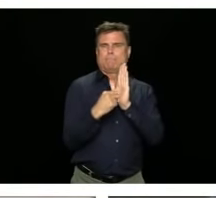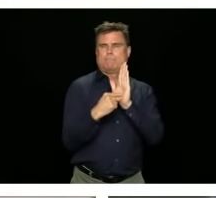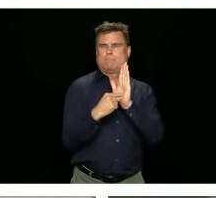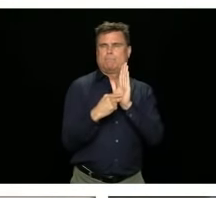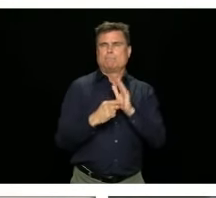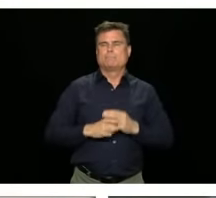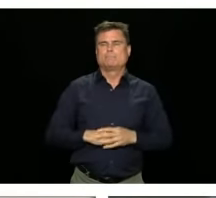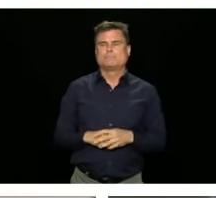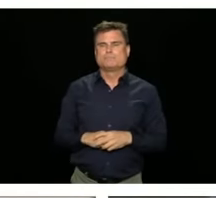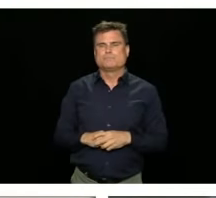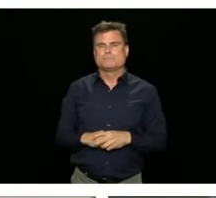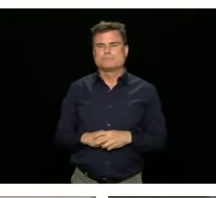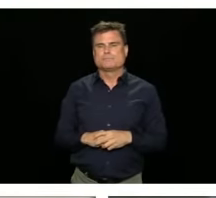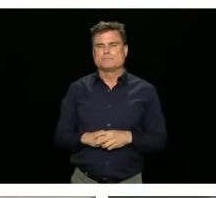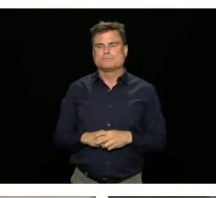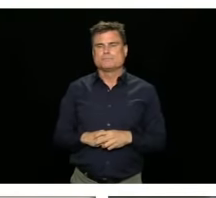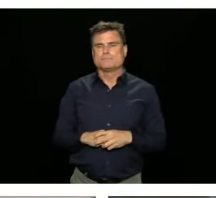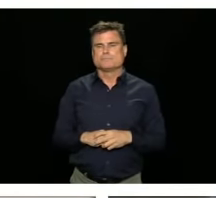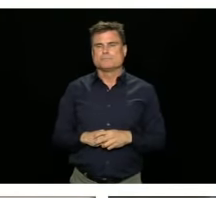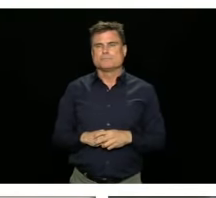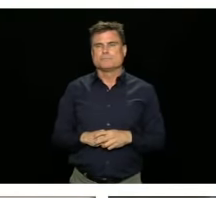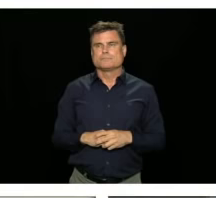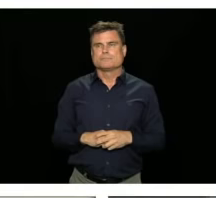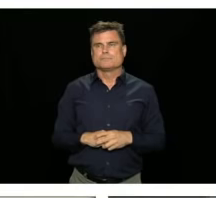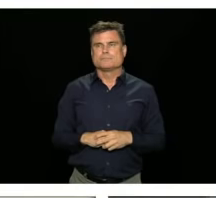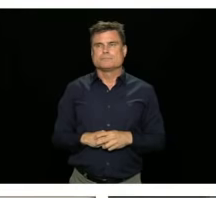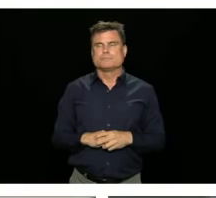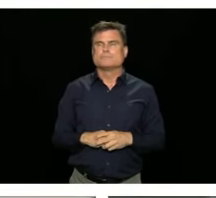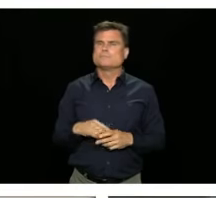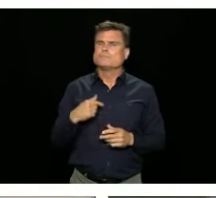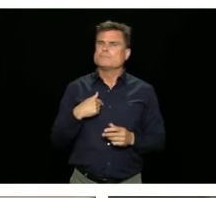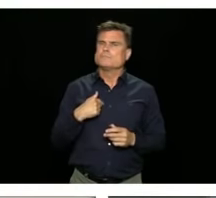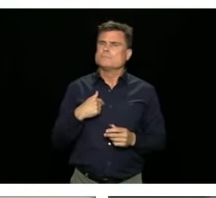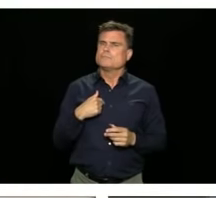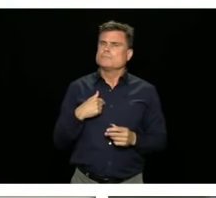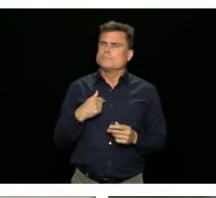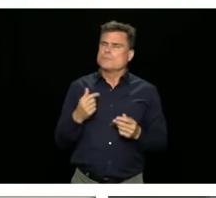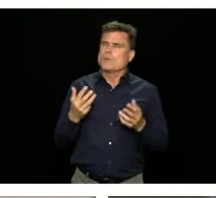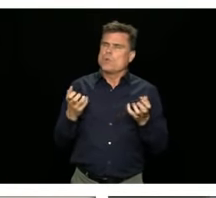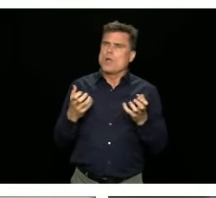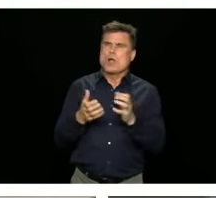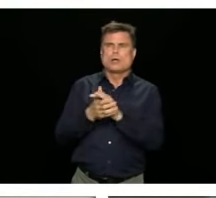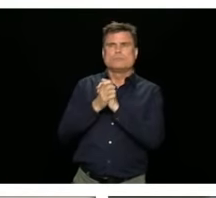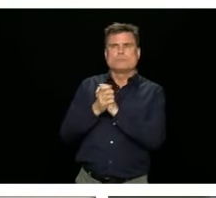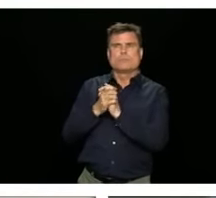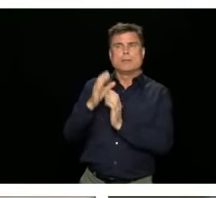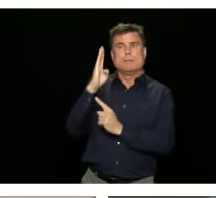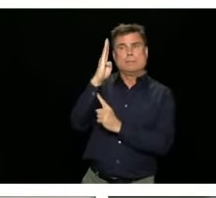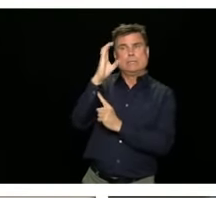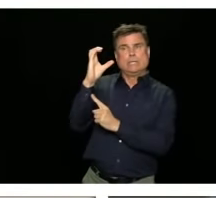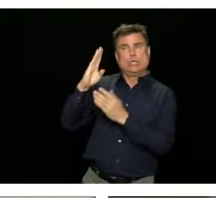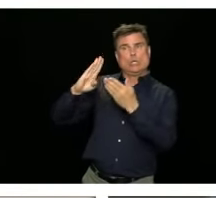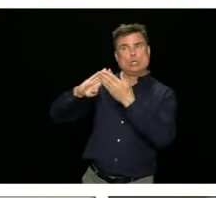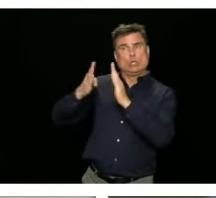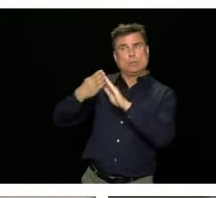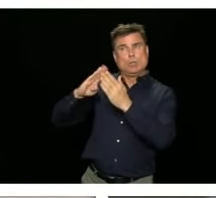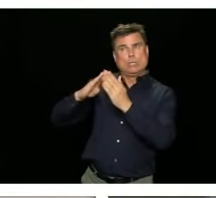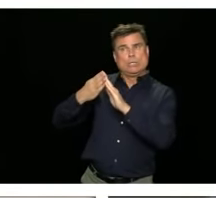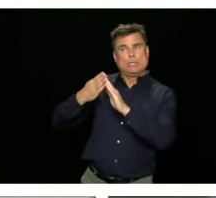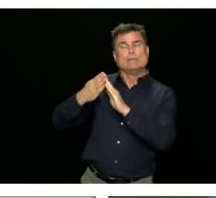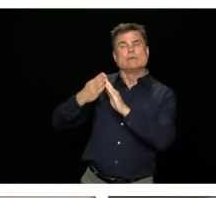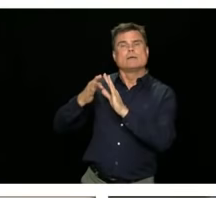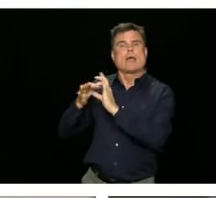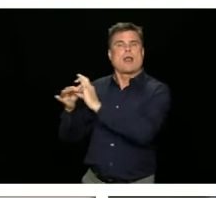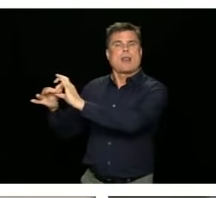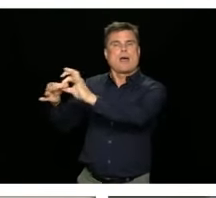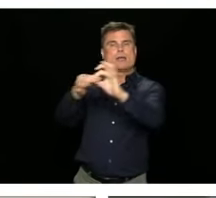Alliance for their advocacy on this issue and wanting to expand the education that's in our education